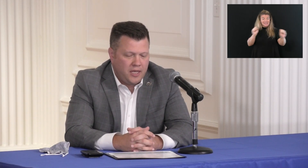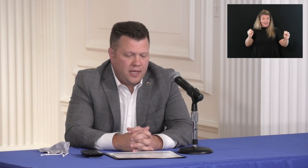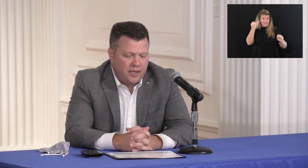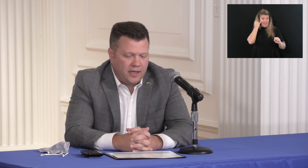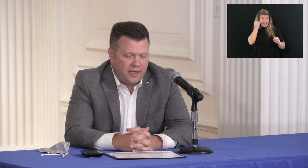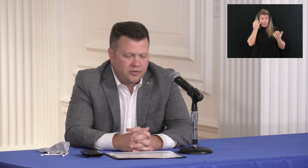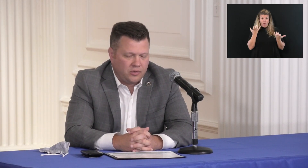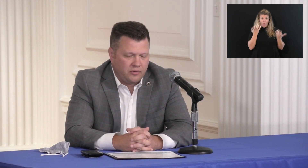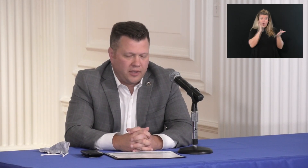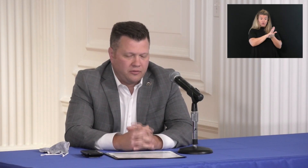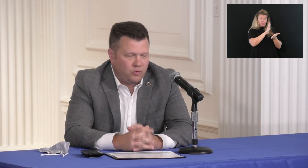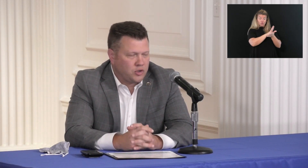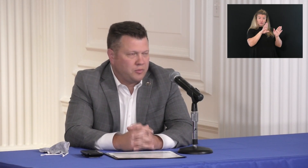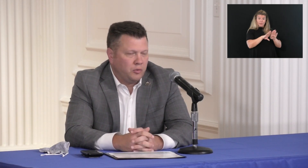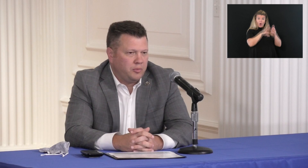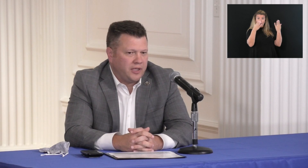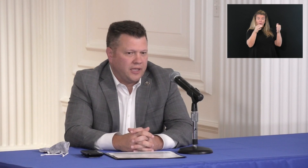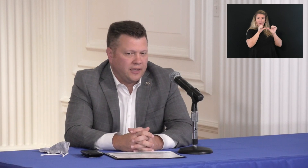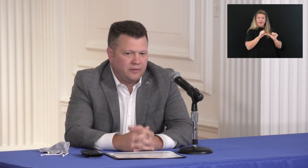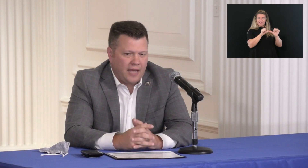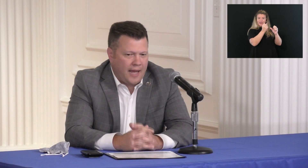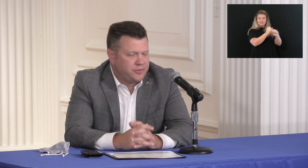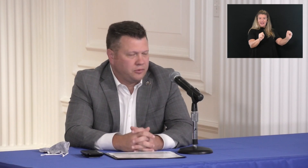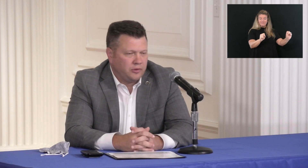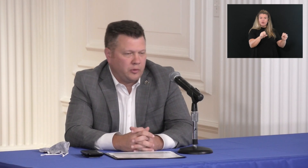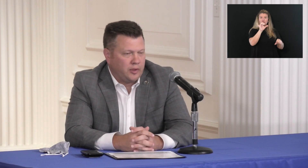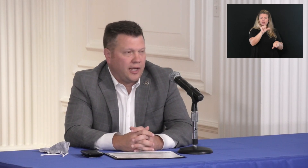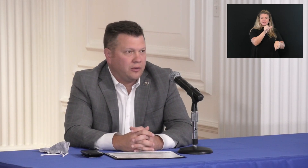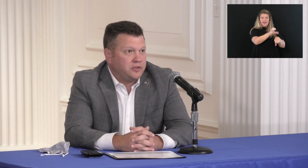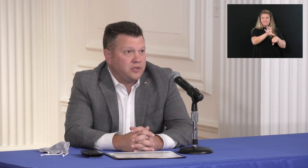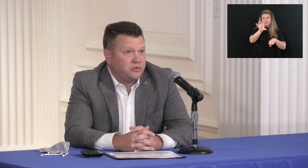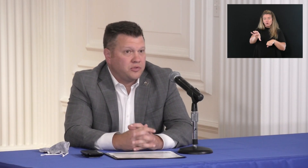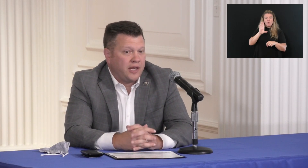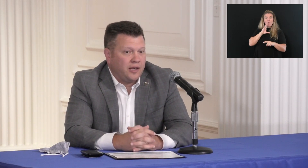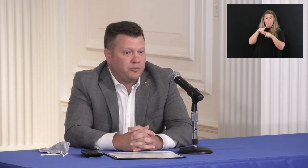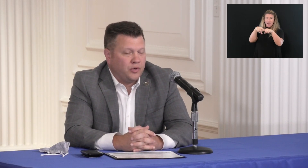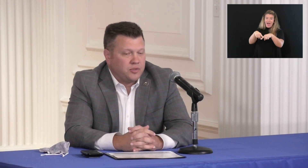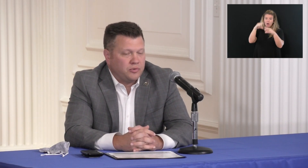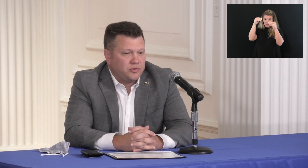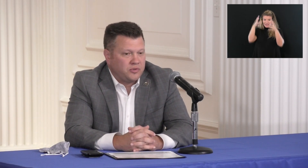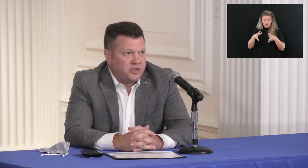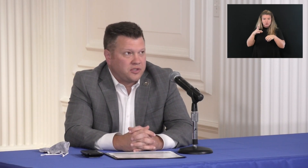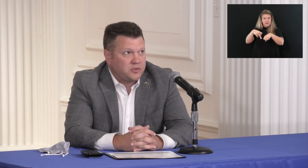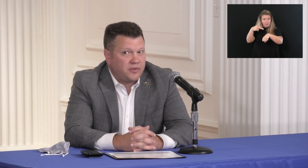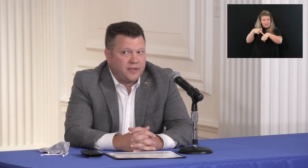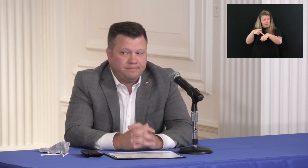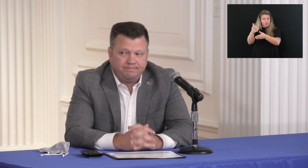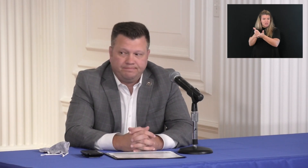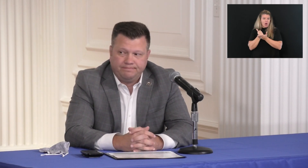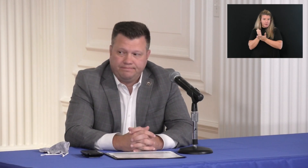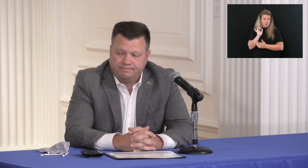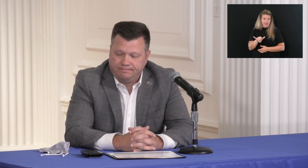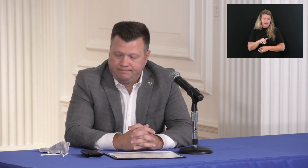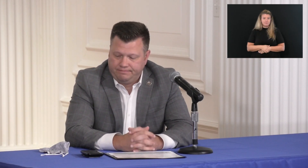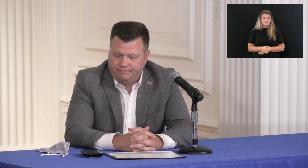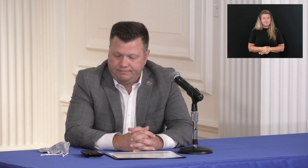open. So the enforcement will be absolutely reliant on teachers and principals to assist us with that.